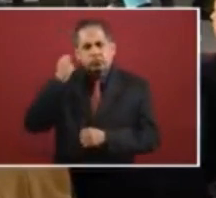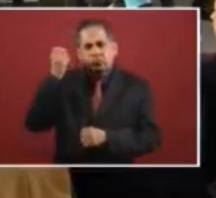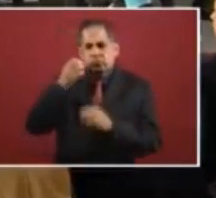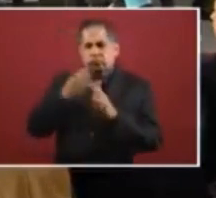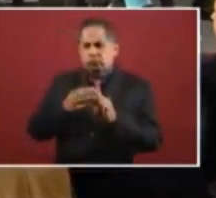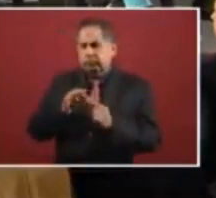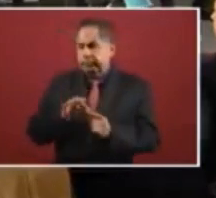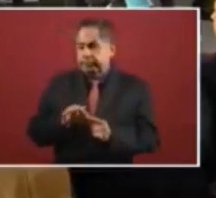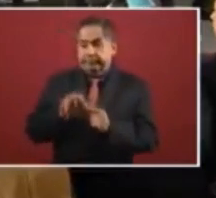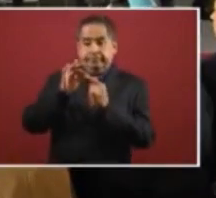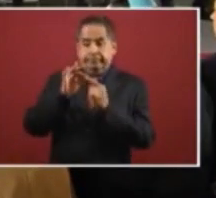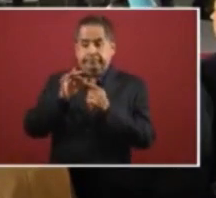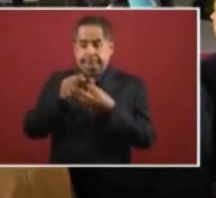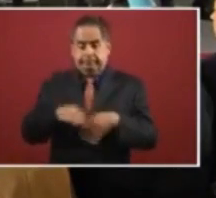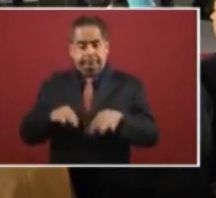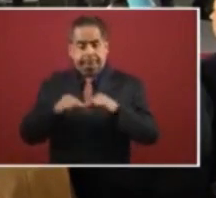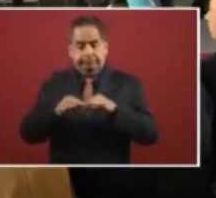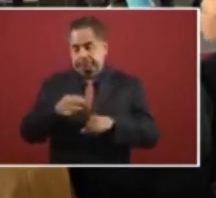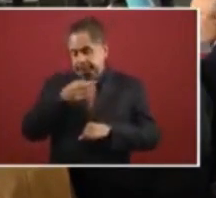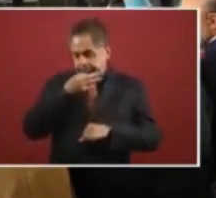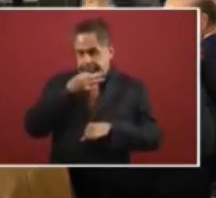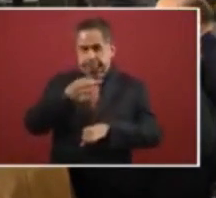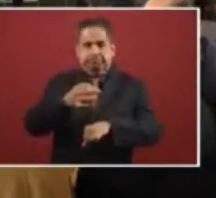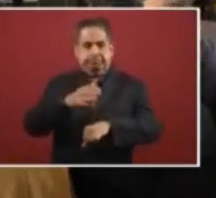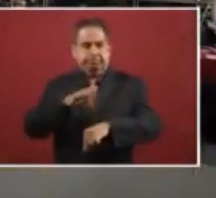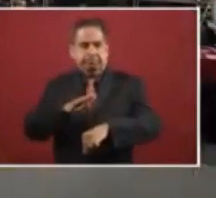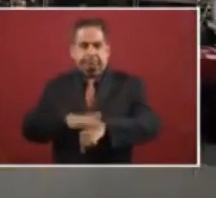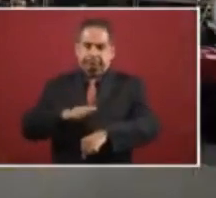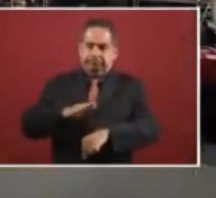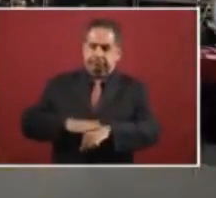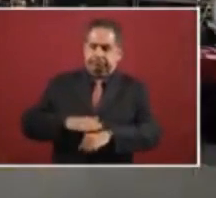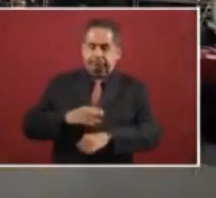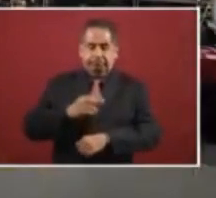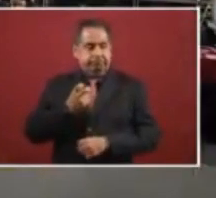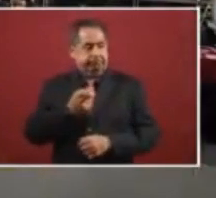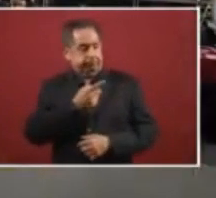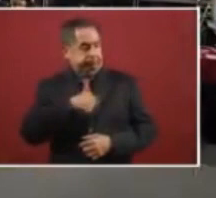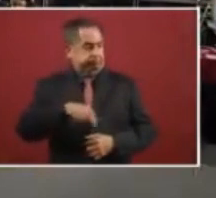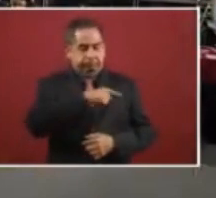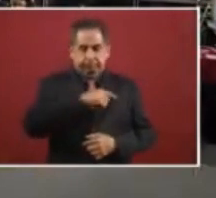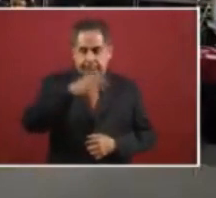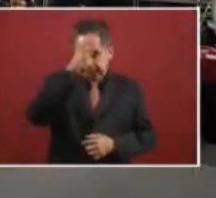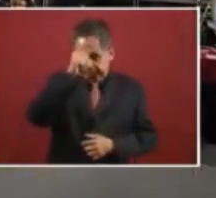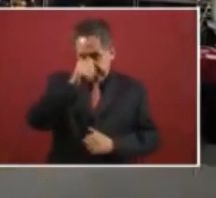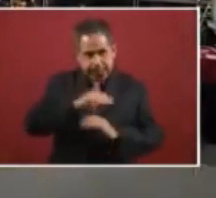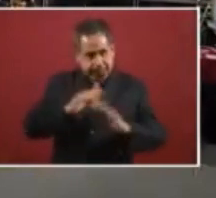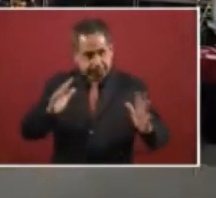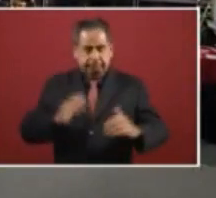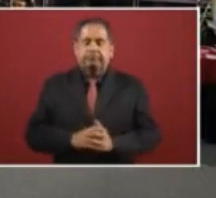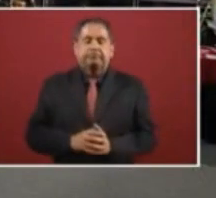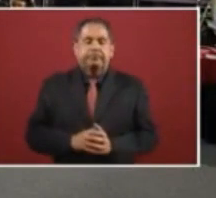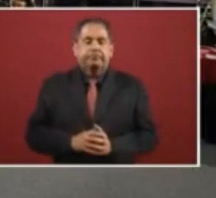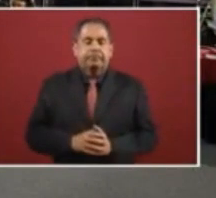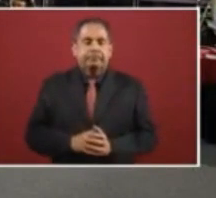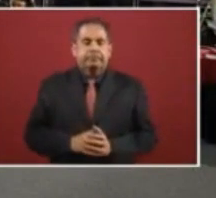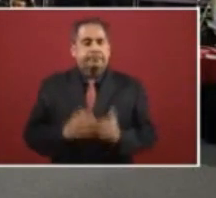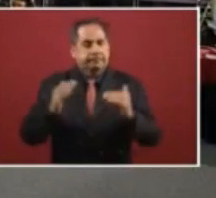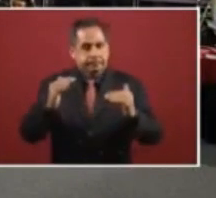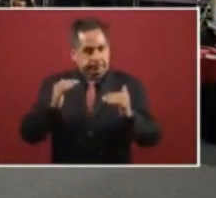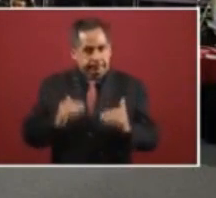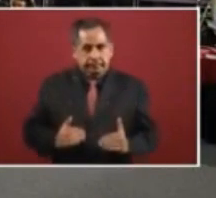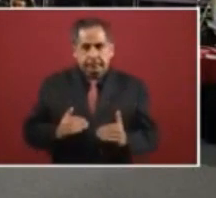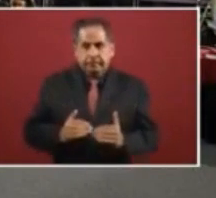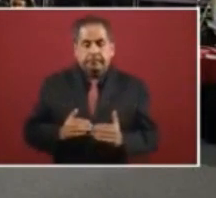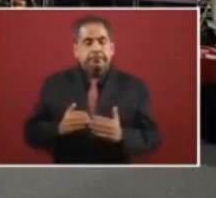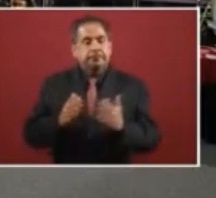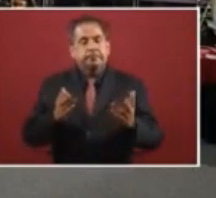And it was a special conference today because we announced this agreement. And so now we're going to open,